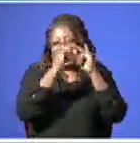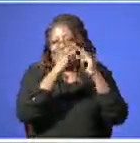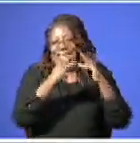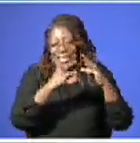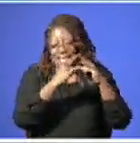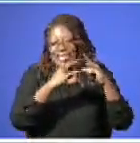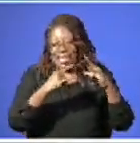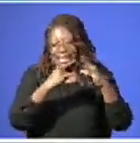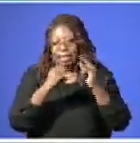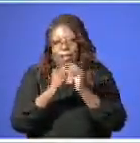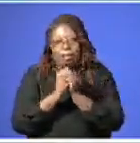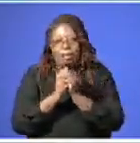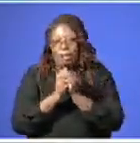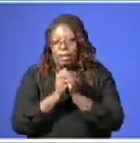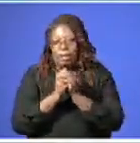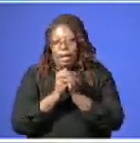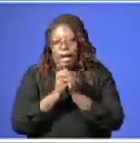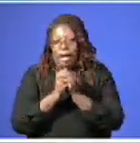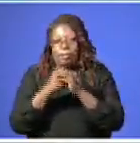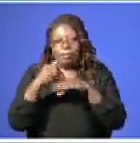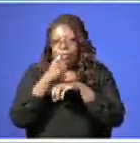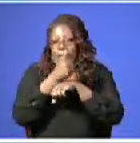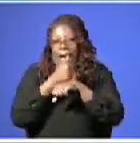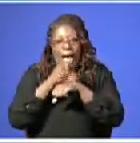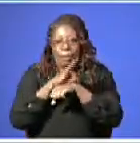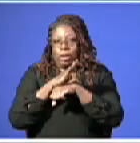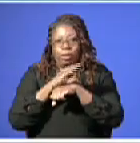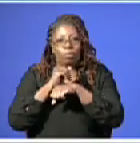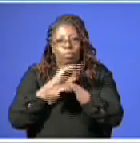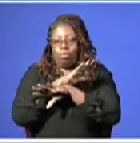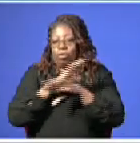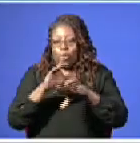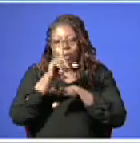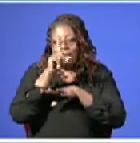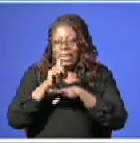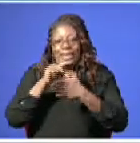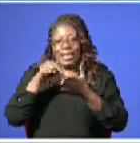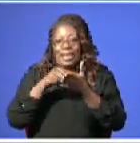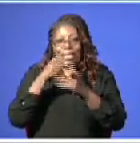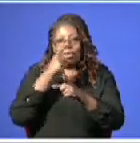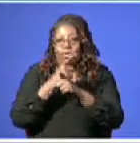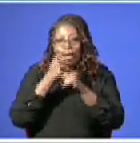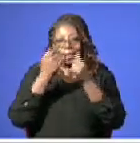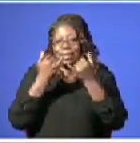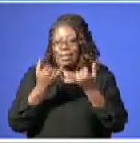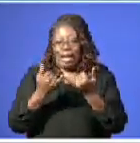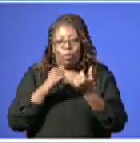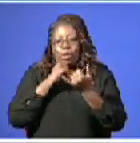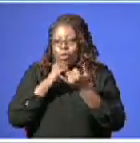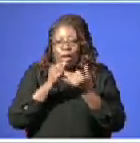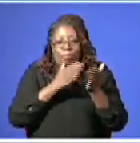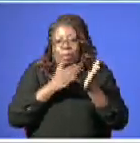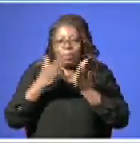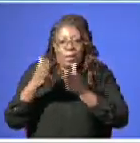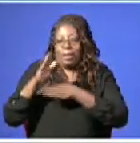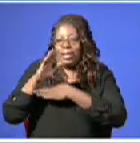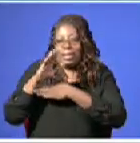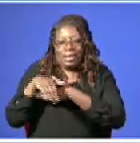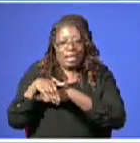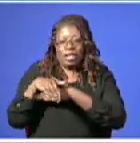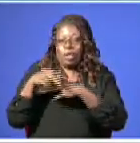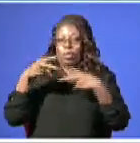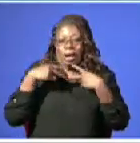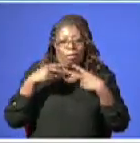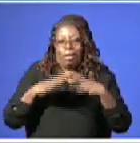Someone spare Abaco right now. Abaco really does not need this. And we're just not prepared yet. We still have mountains